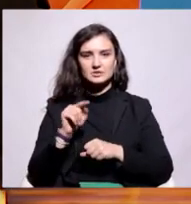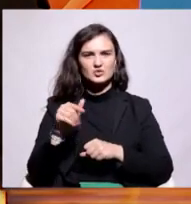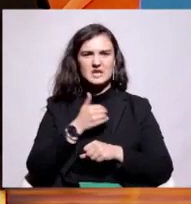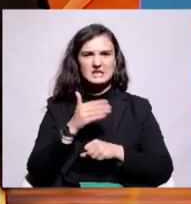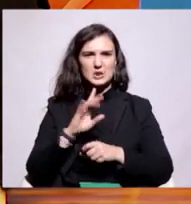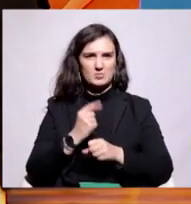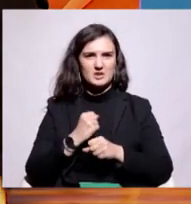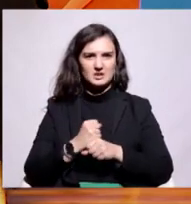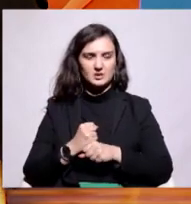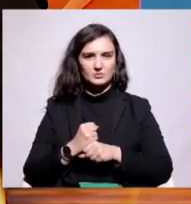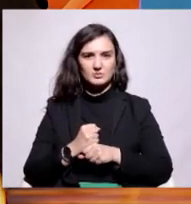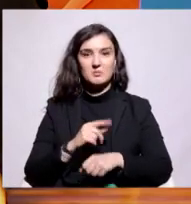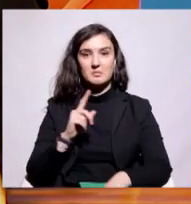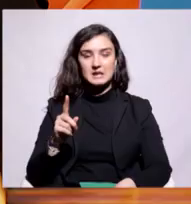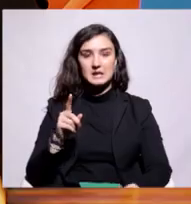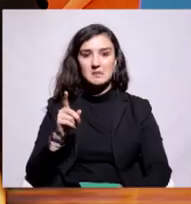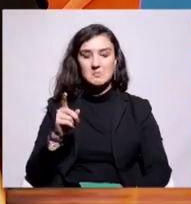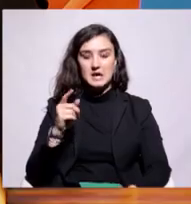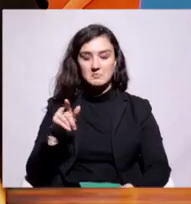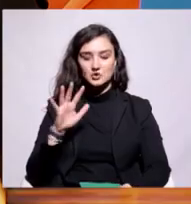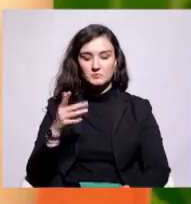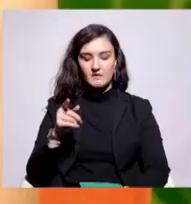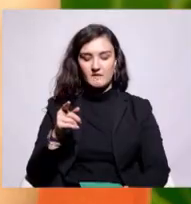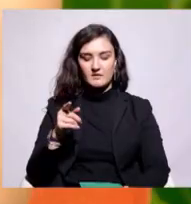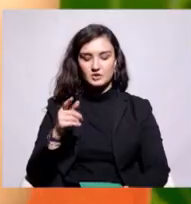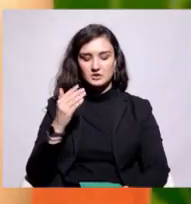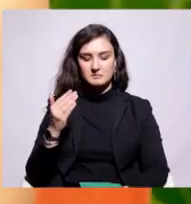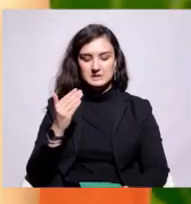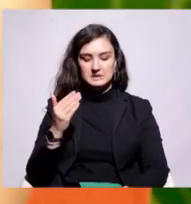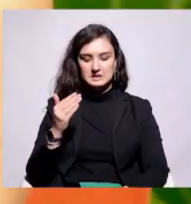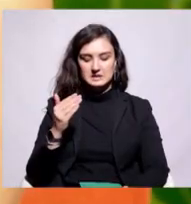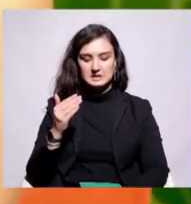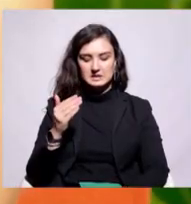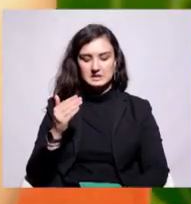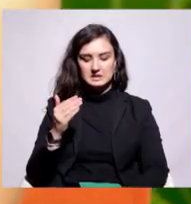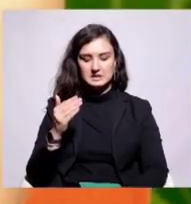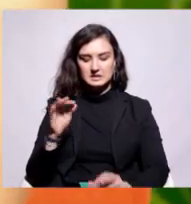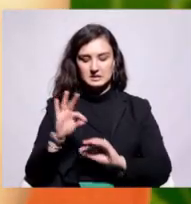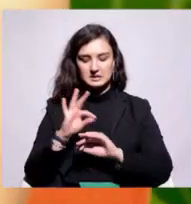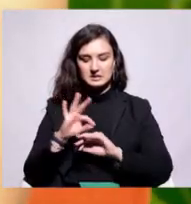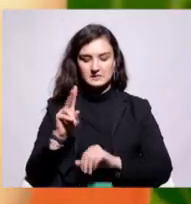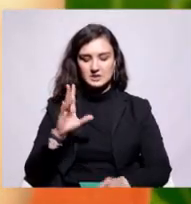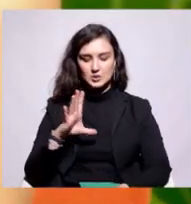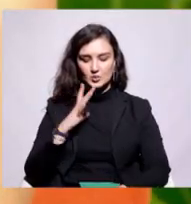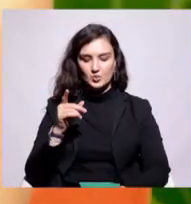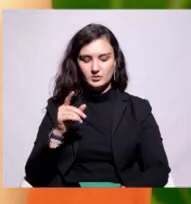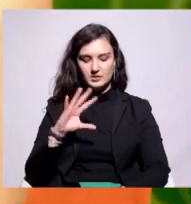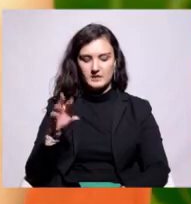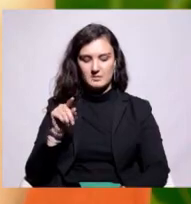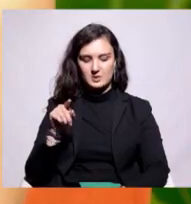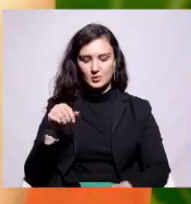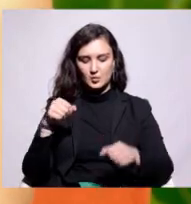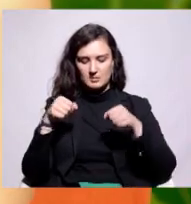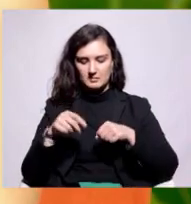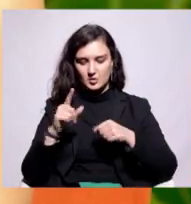really want to do. But in the case of his wife, who actually had all rights to